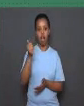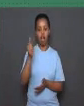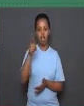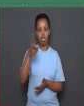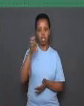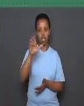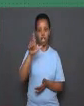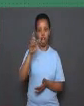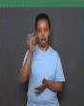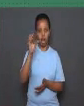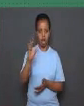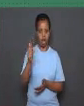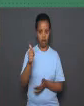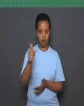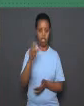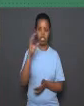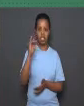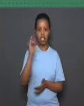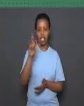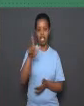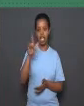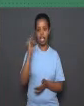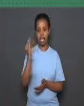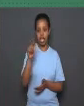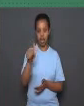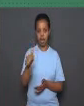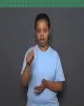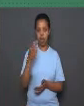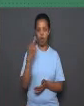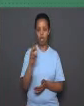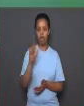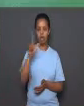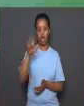cilia, and a protein actin called lamellipodia.